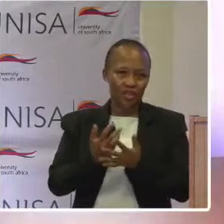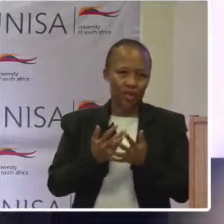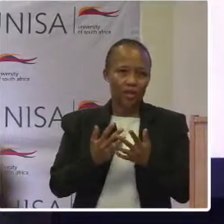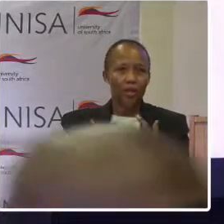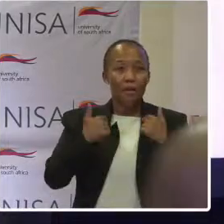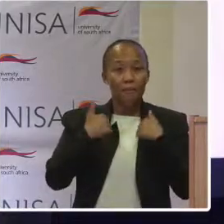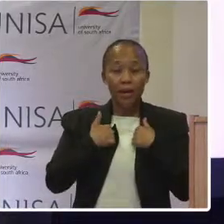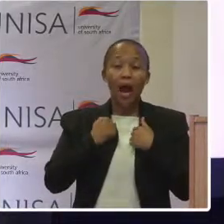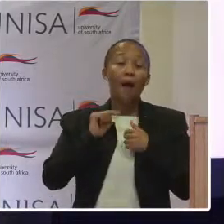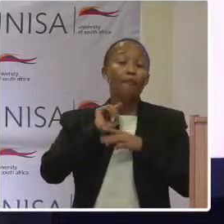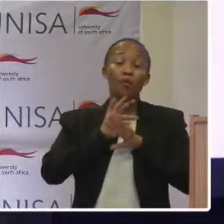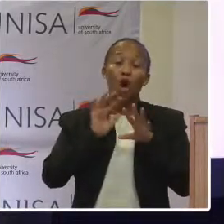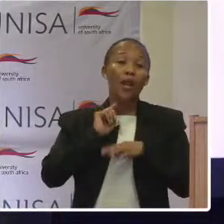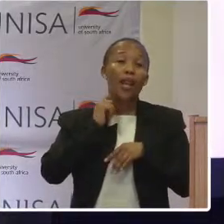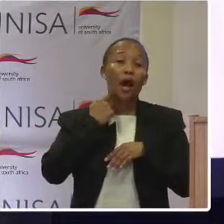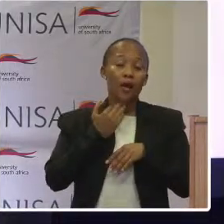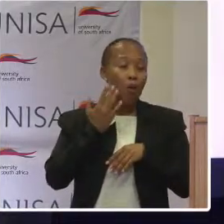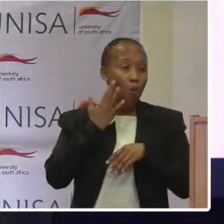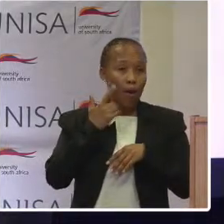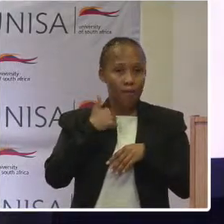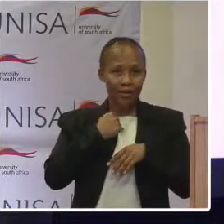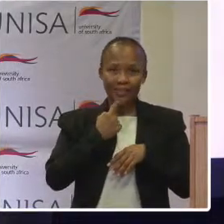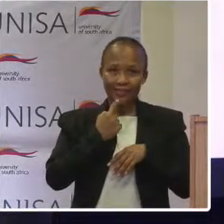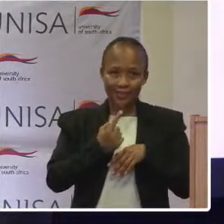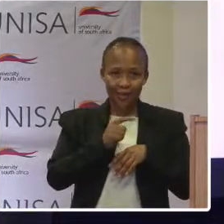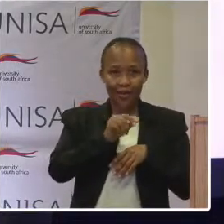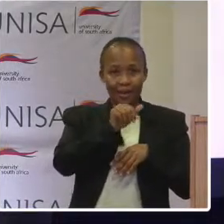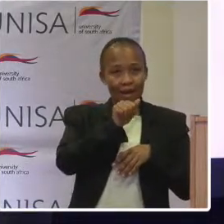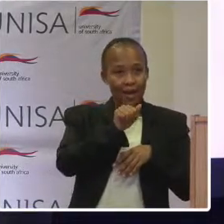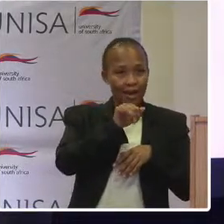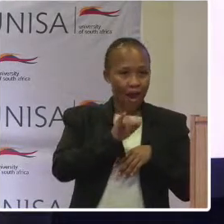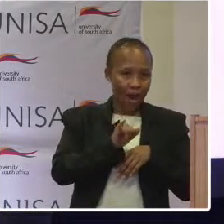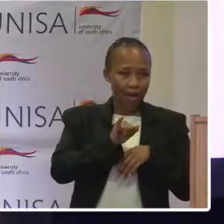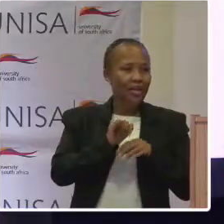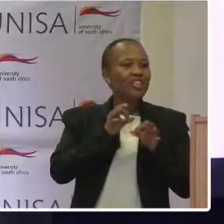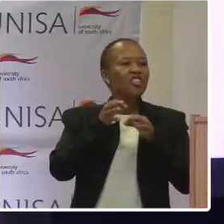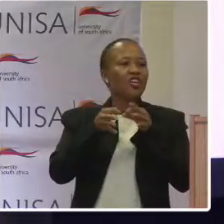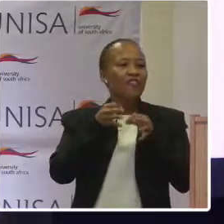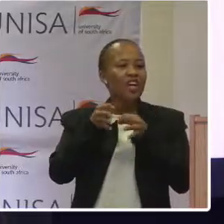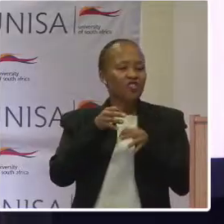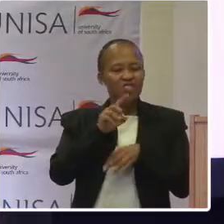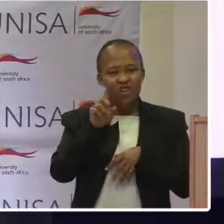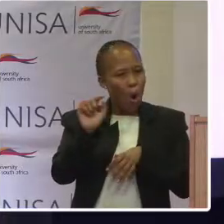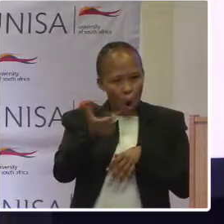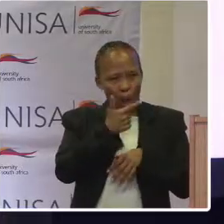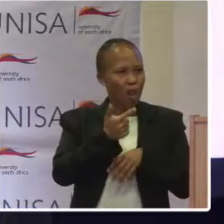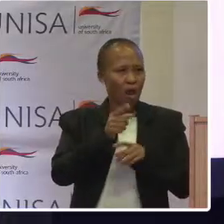even lying when I say that everyone's definition of AI in this room is wrong.